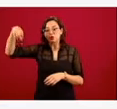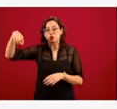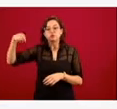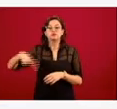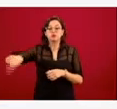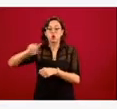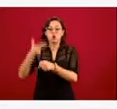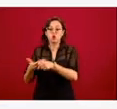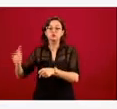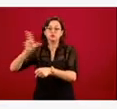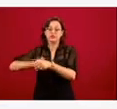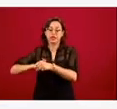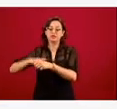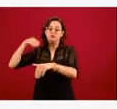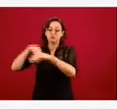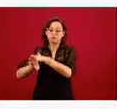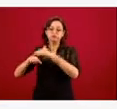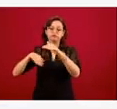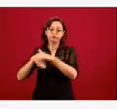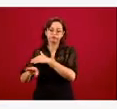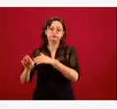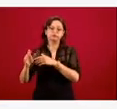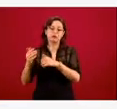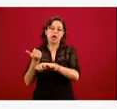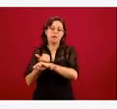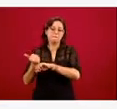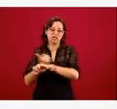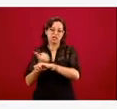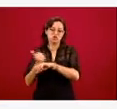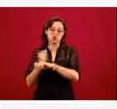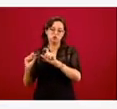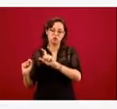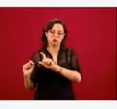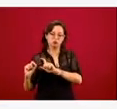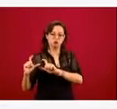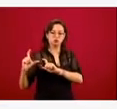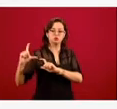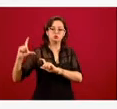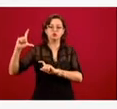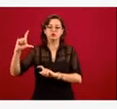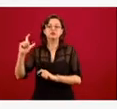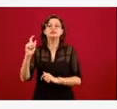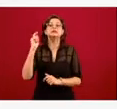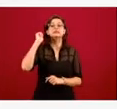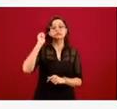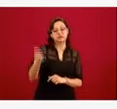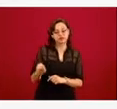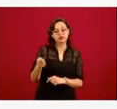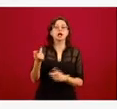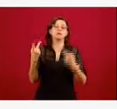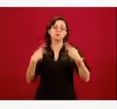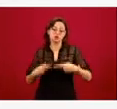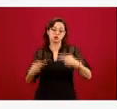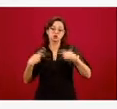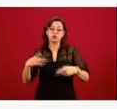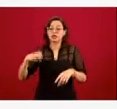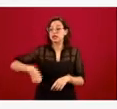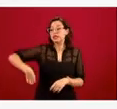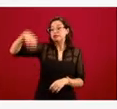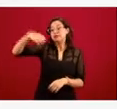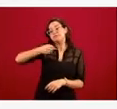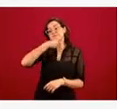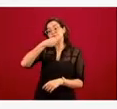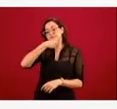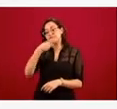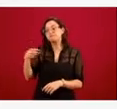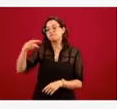are ones that exhibited mild symptoms and did not need to go into the hospital. Obviously, we